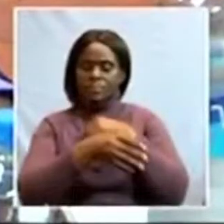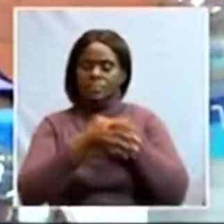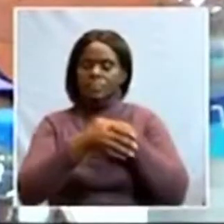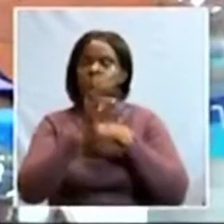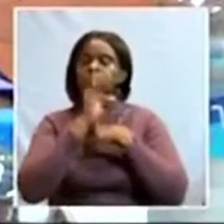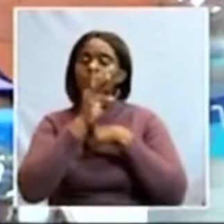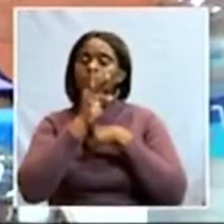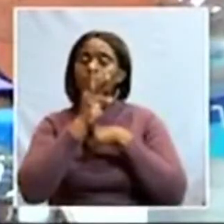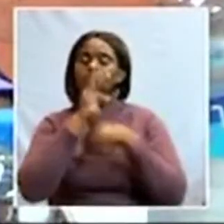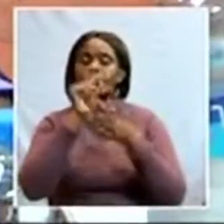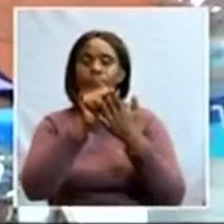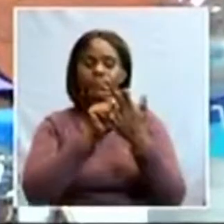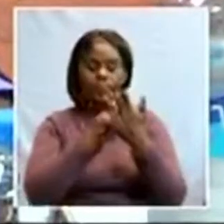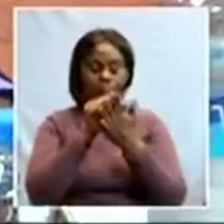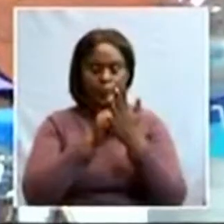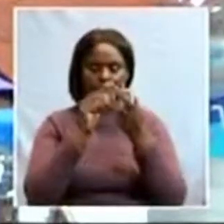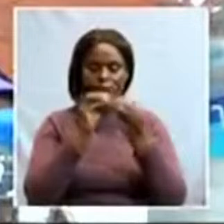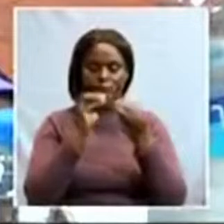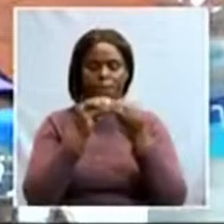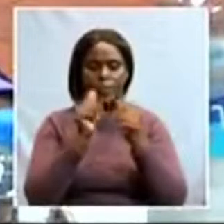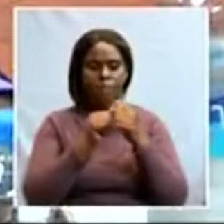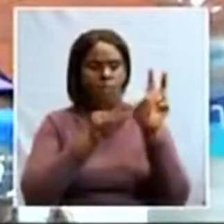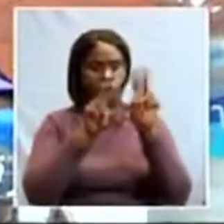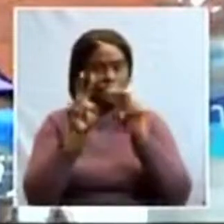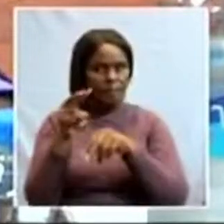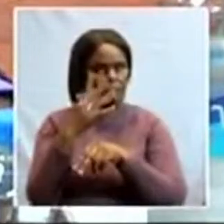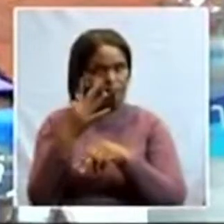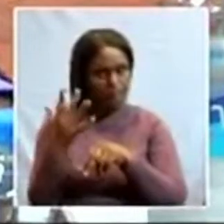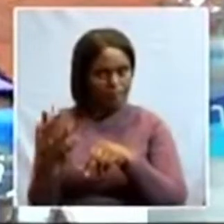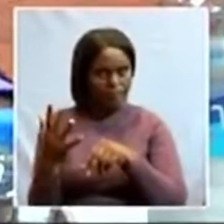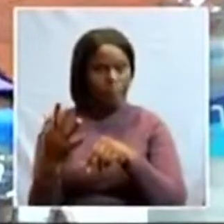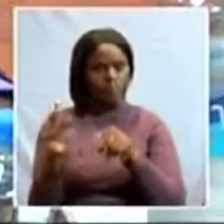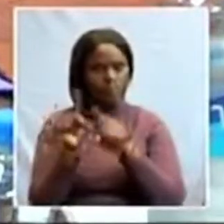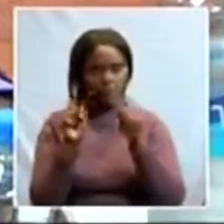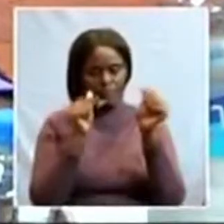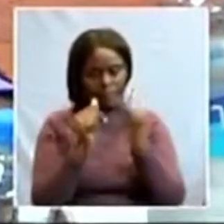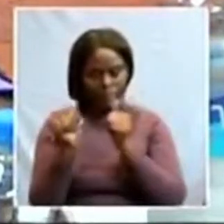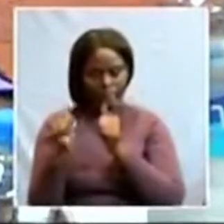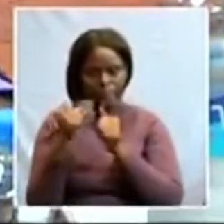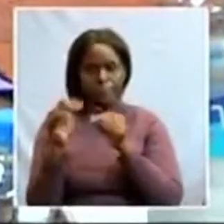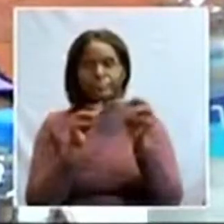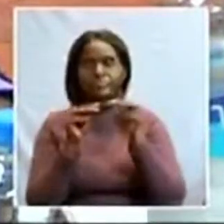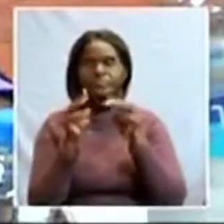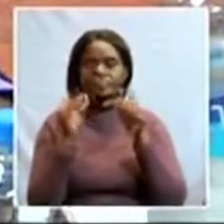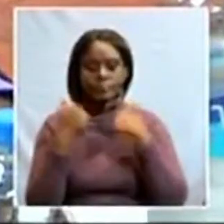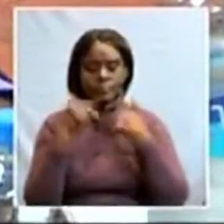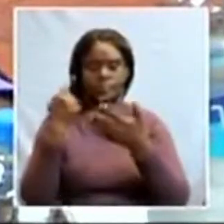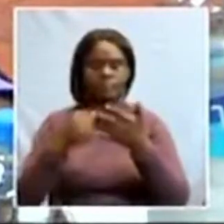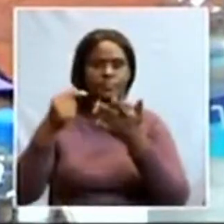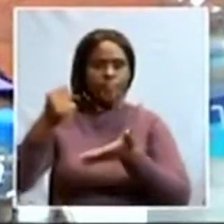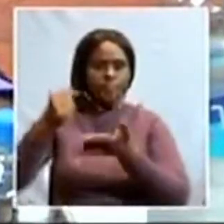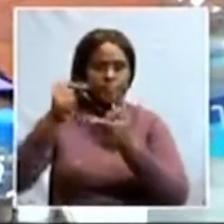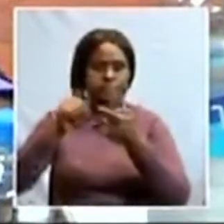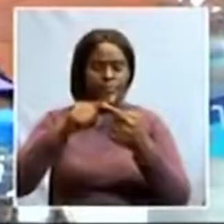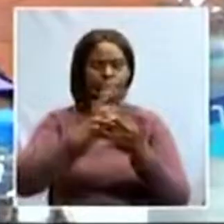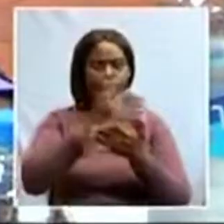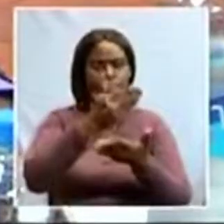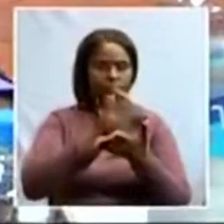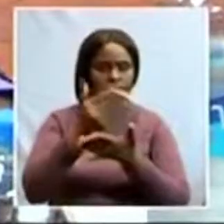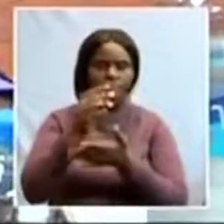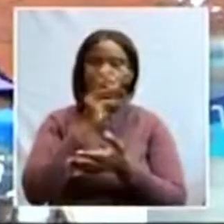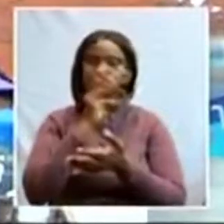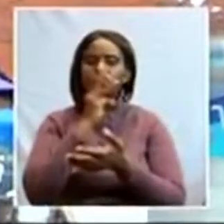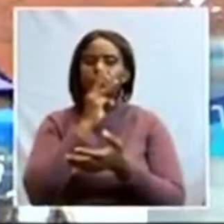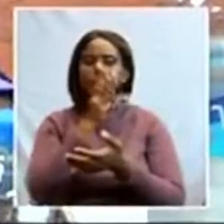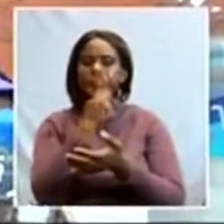quality testing and monitoring kits. Action taken: management has budgeted to procure water quality